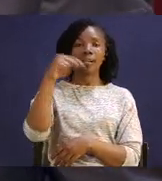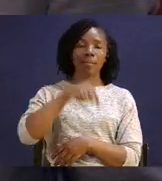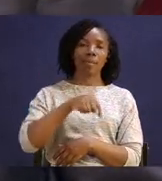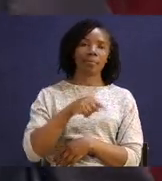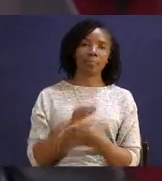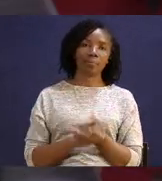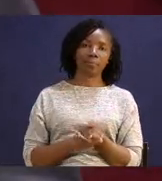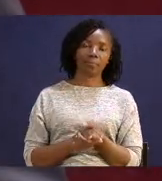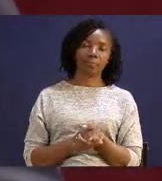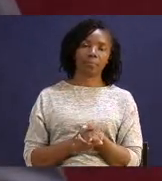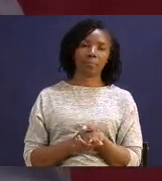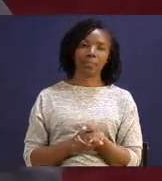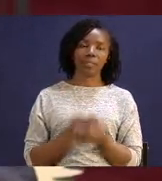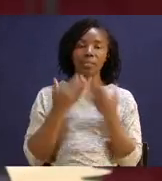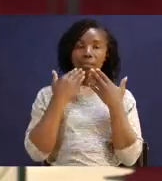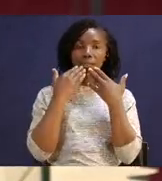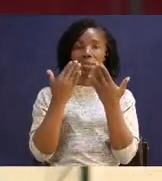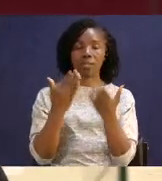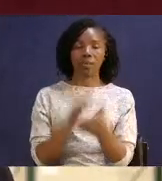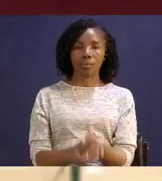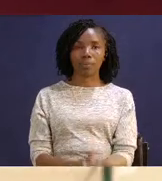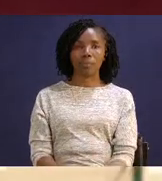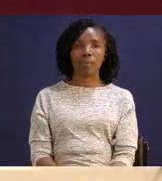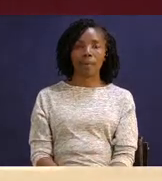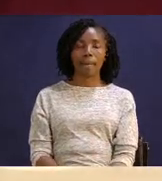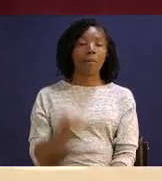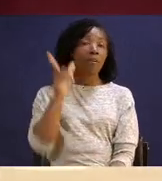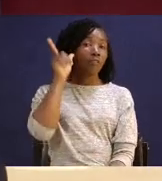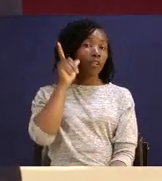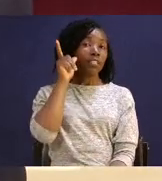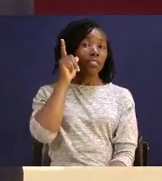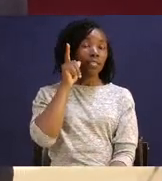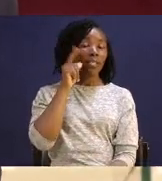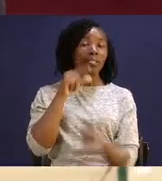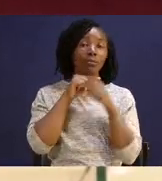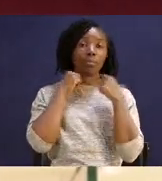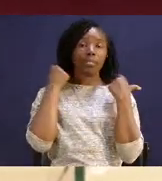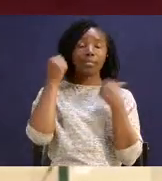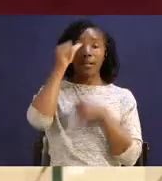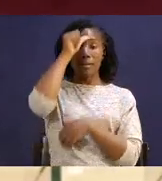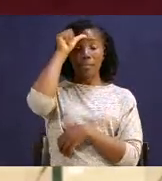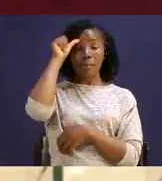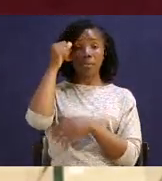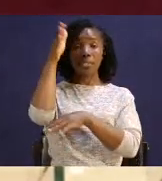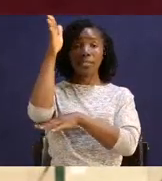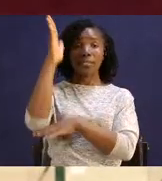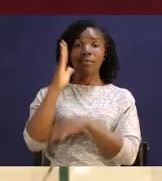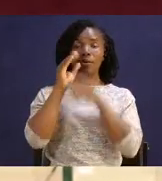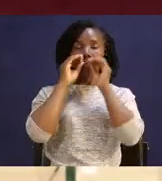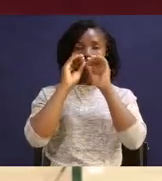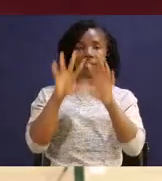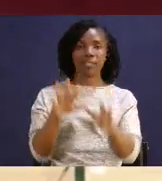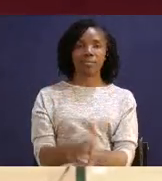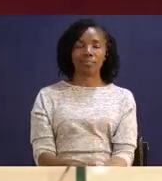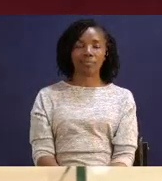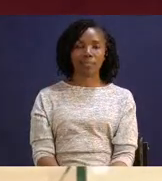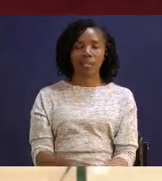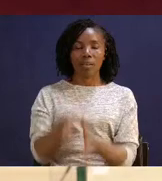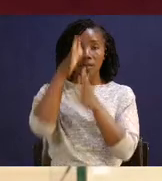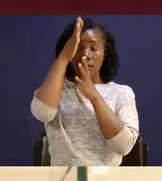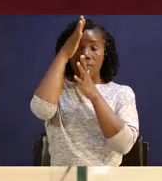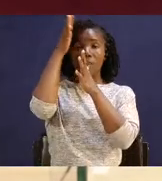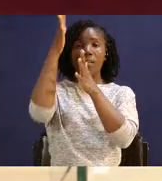you for listening to Pastor Ambrose. God bless you.